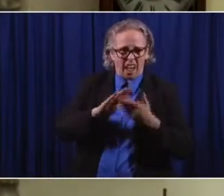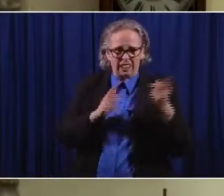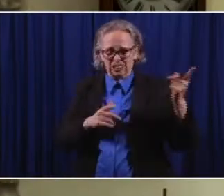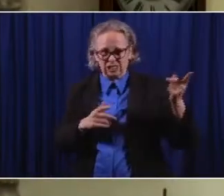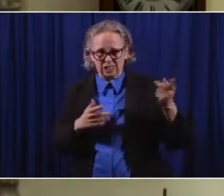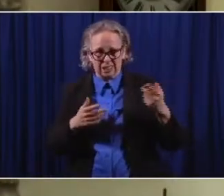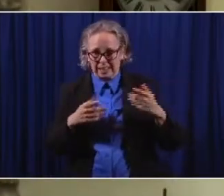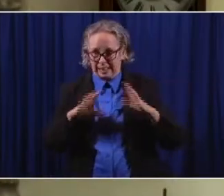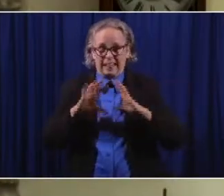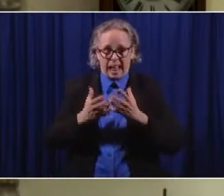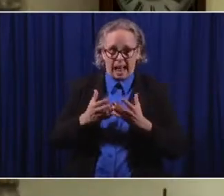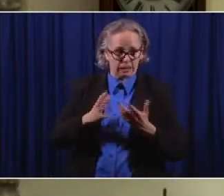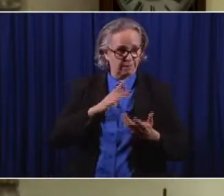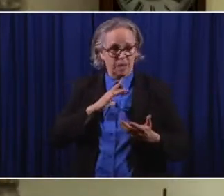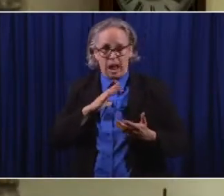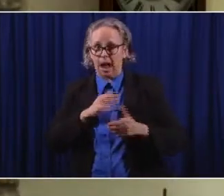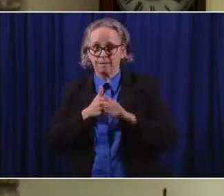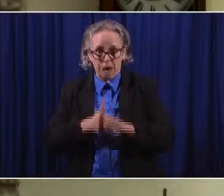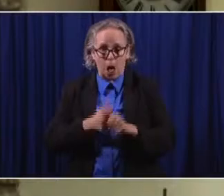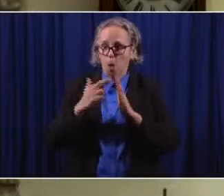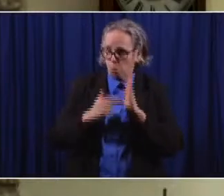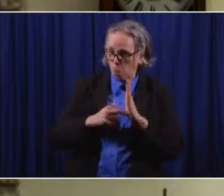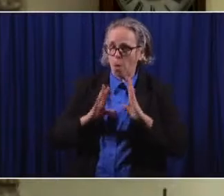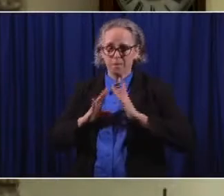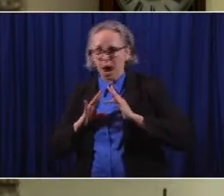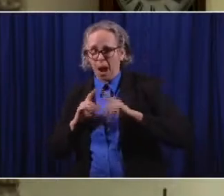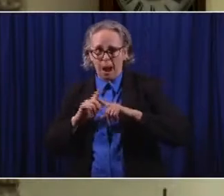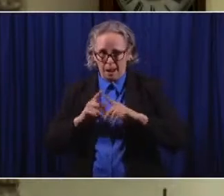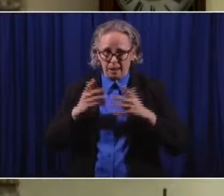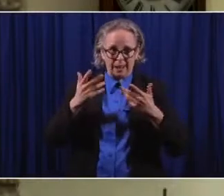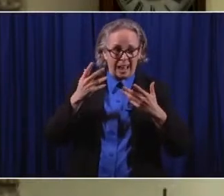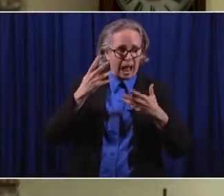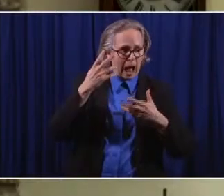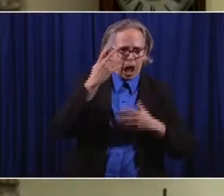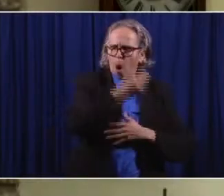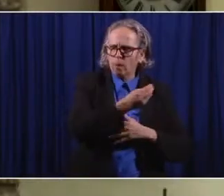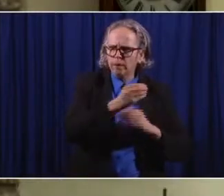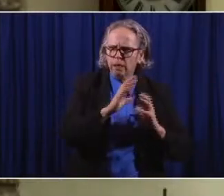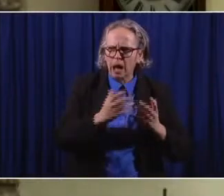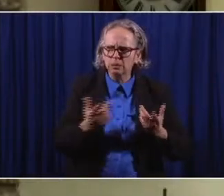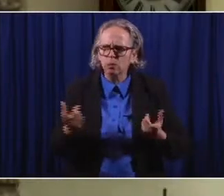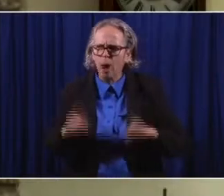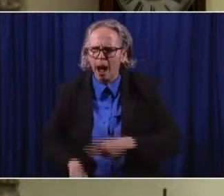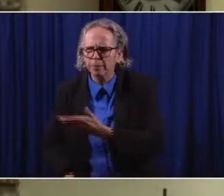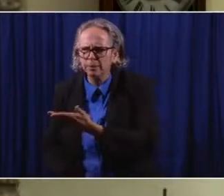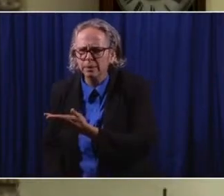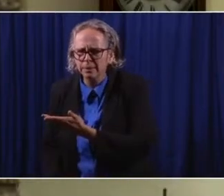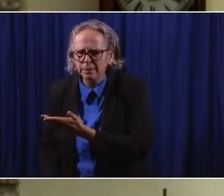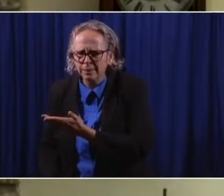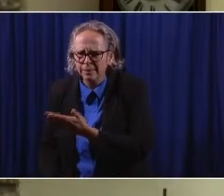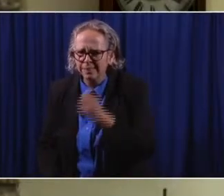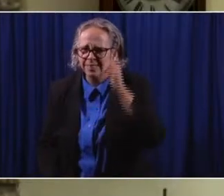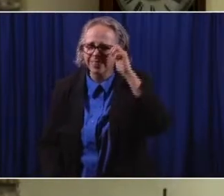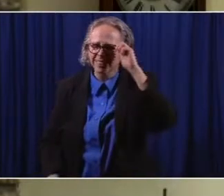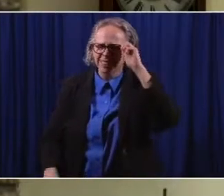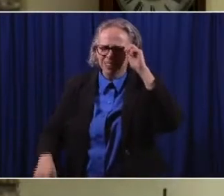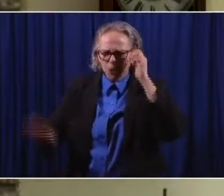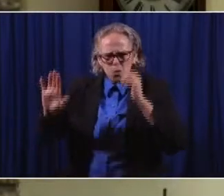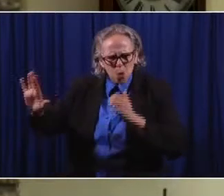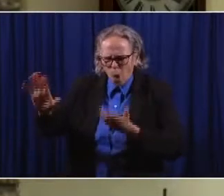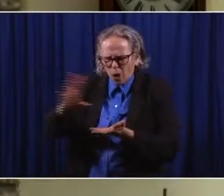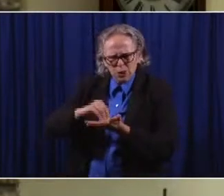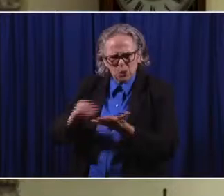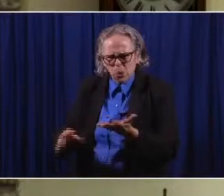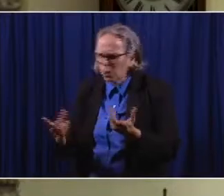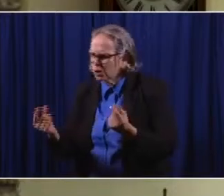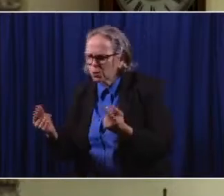into that routine, then, what do we do? How's that working out for you and